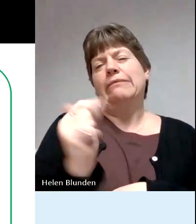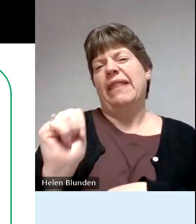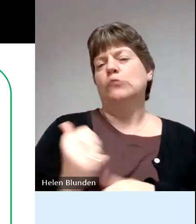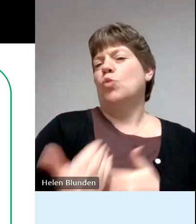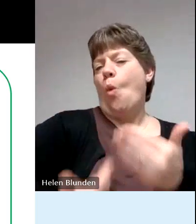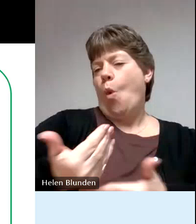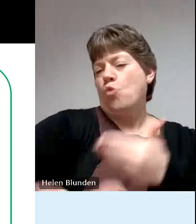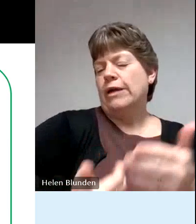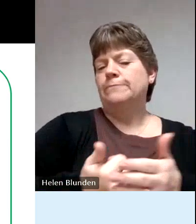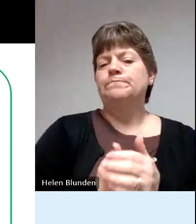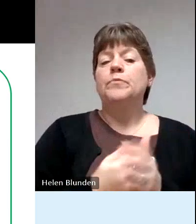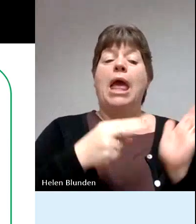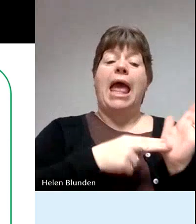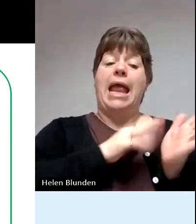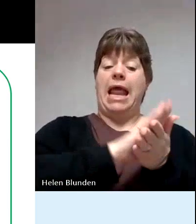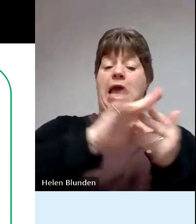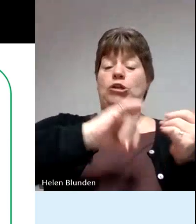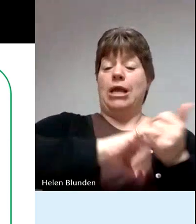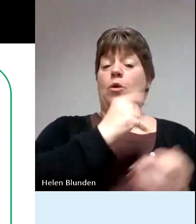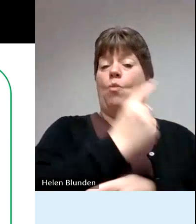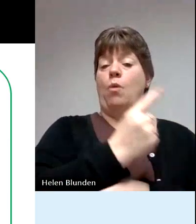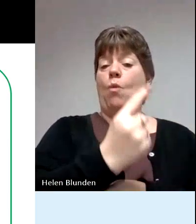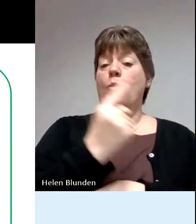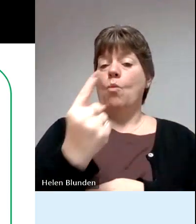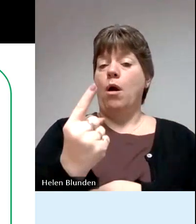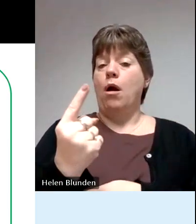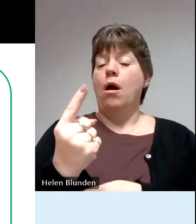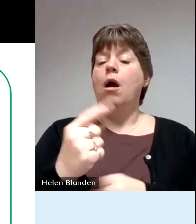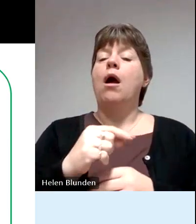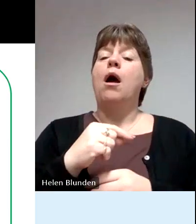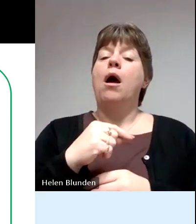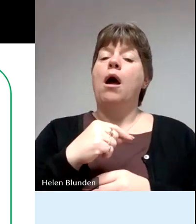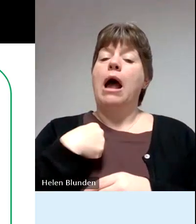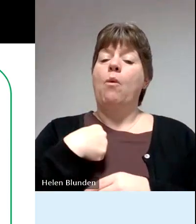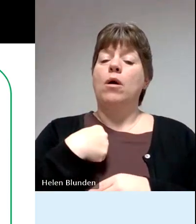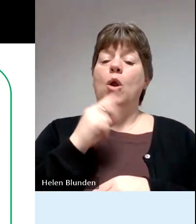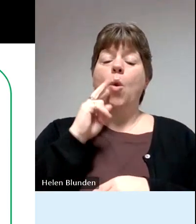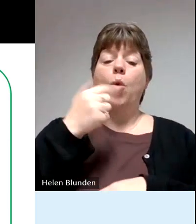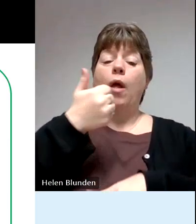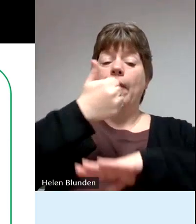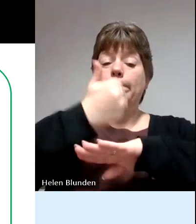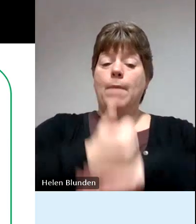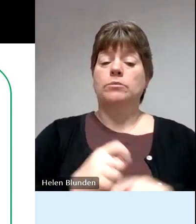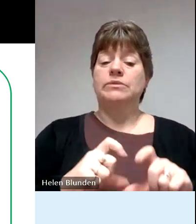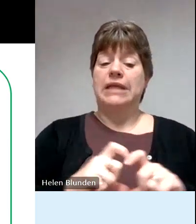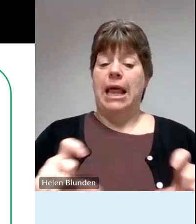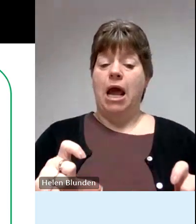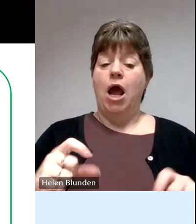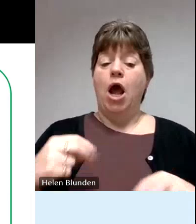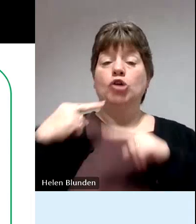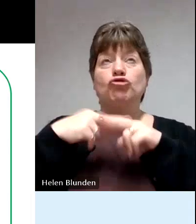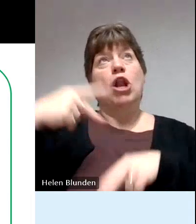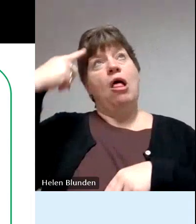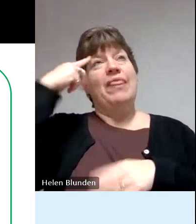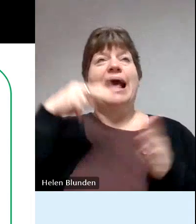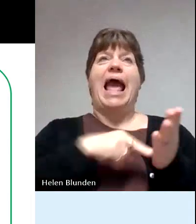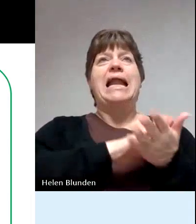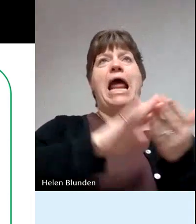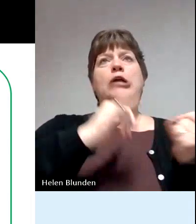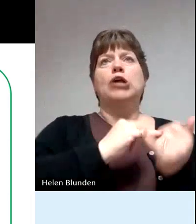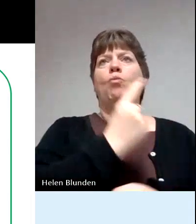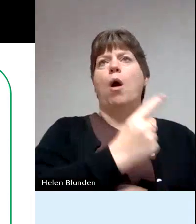So NHS 111. What I'll do actually is draw your attention to the bottom of that slide. So traditionally, we all think of NHS 111